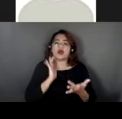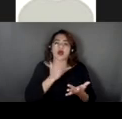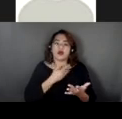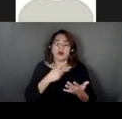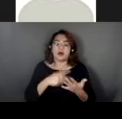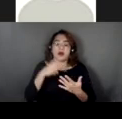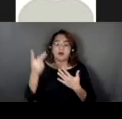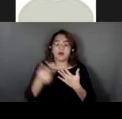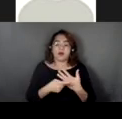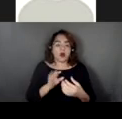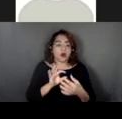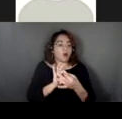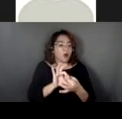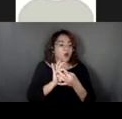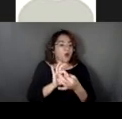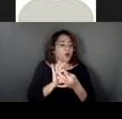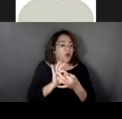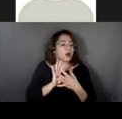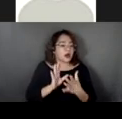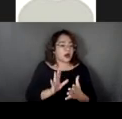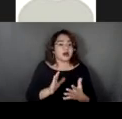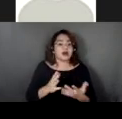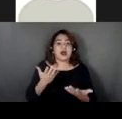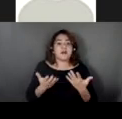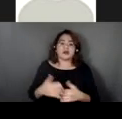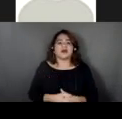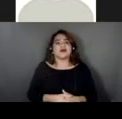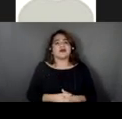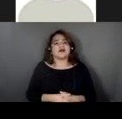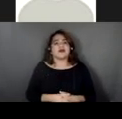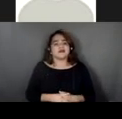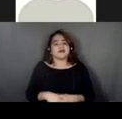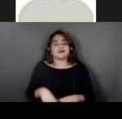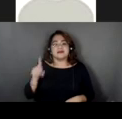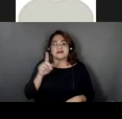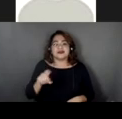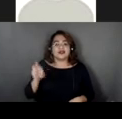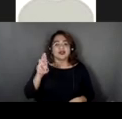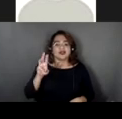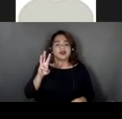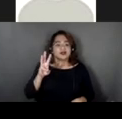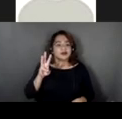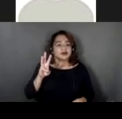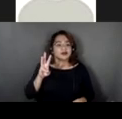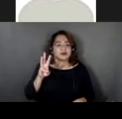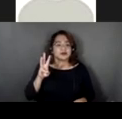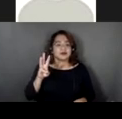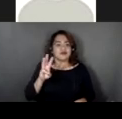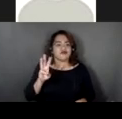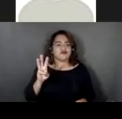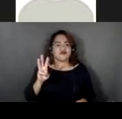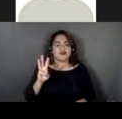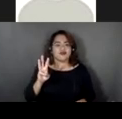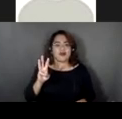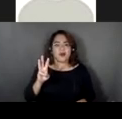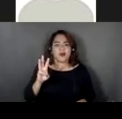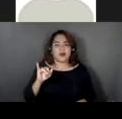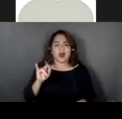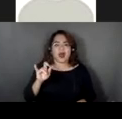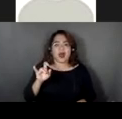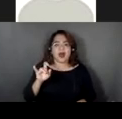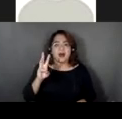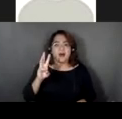someone, or maybe word of mouth from other folks. Dr. Weimer, we have another question. What about health coverage that